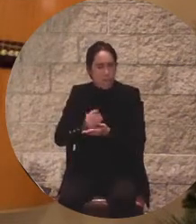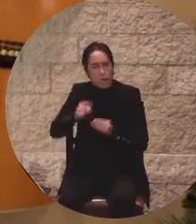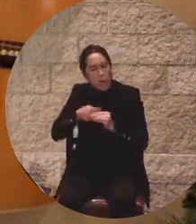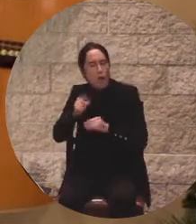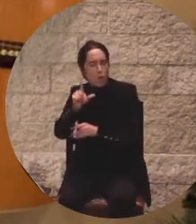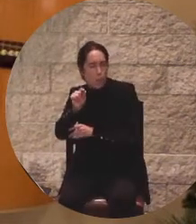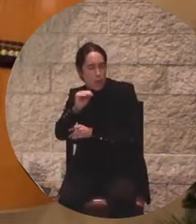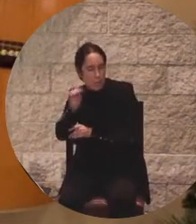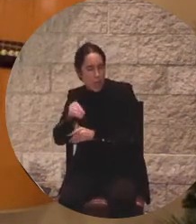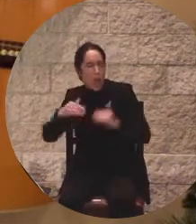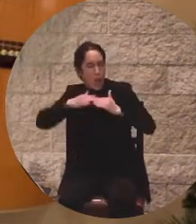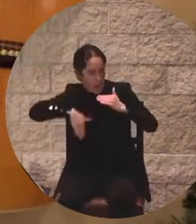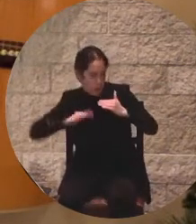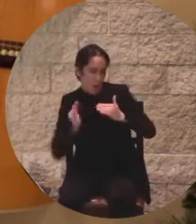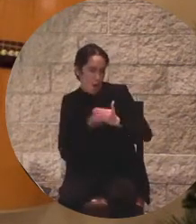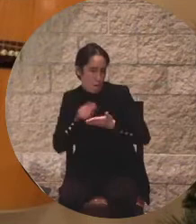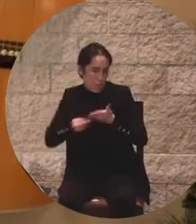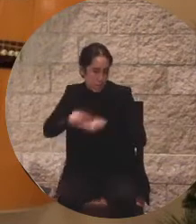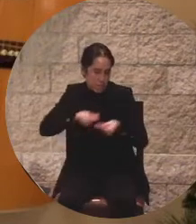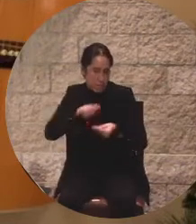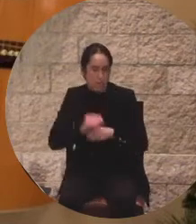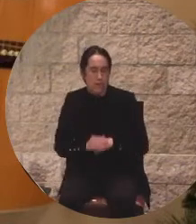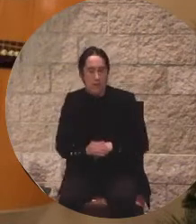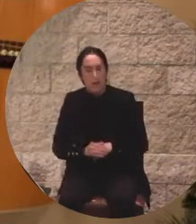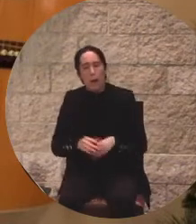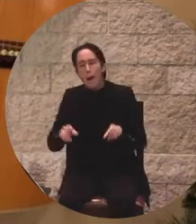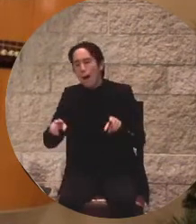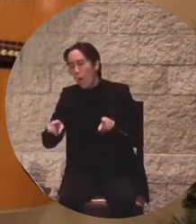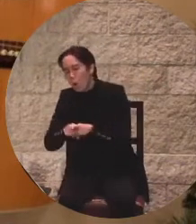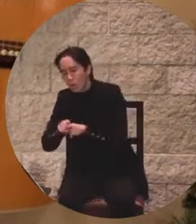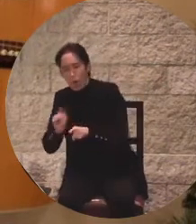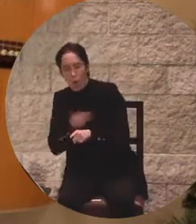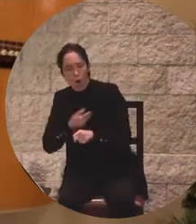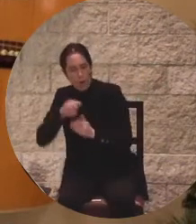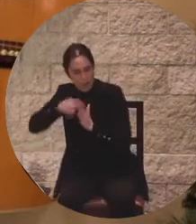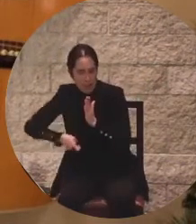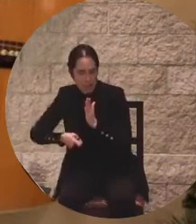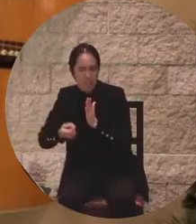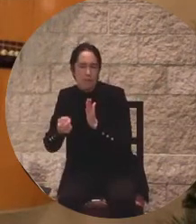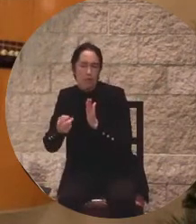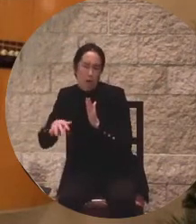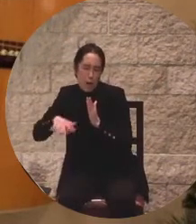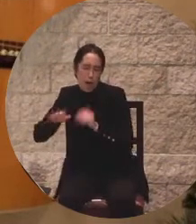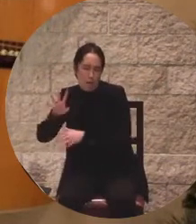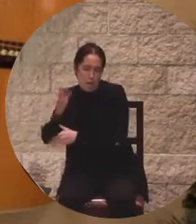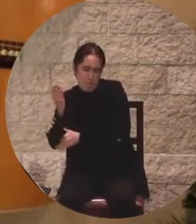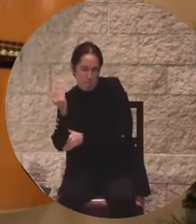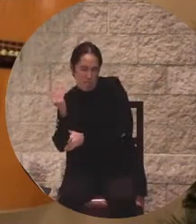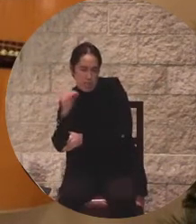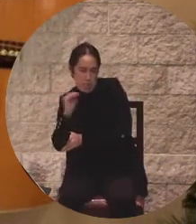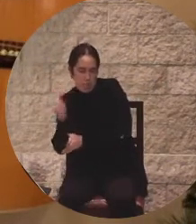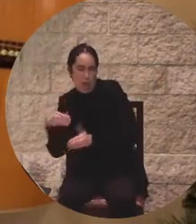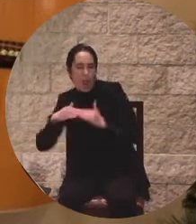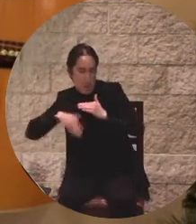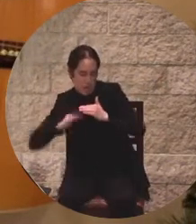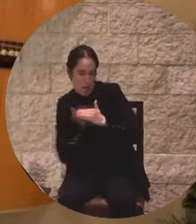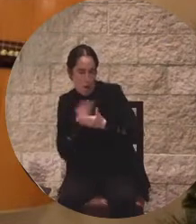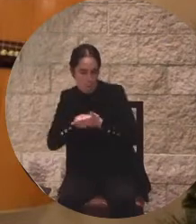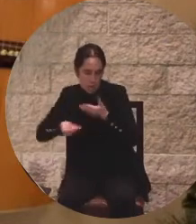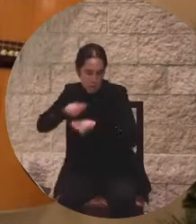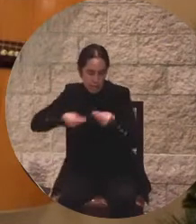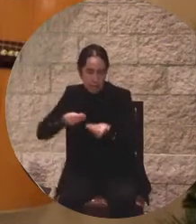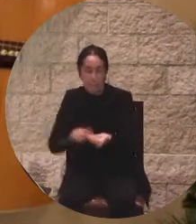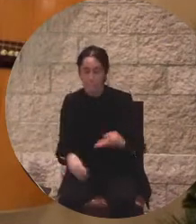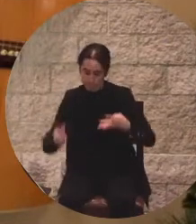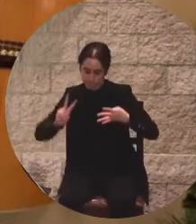budget. Likewise, expenses were about 15% reduced from budget. Two,